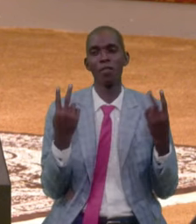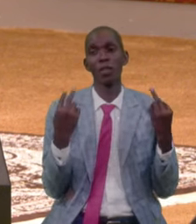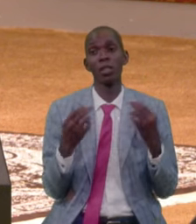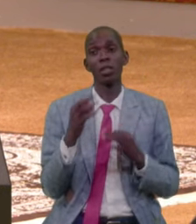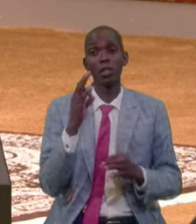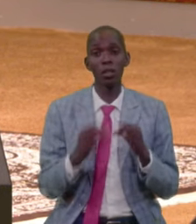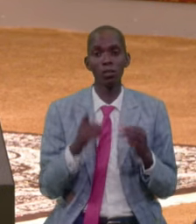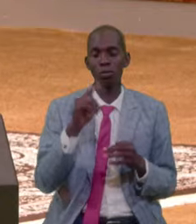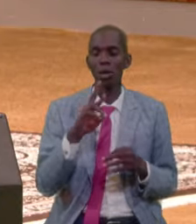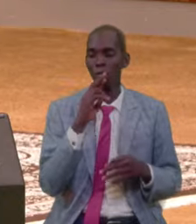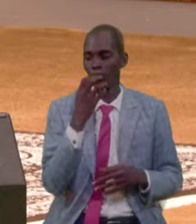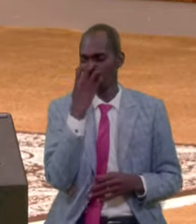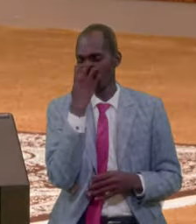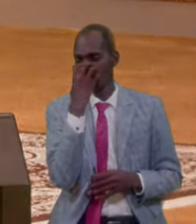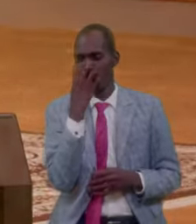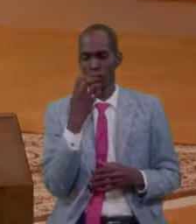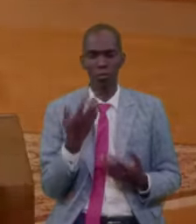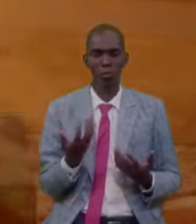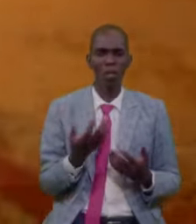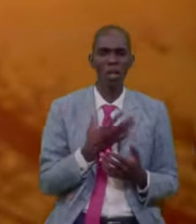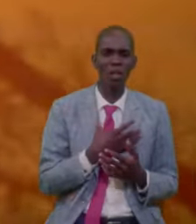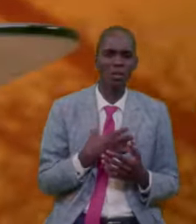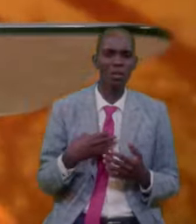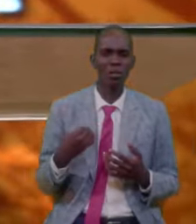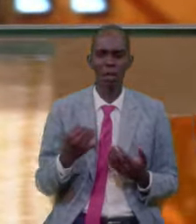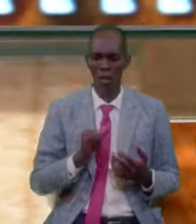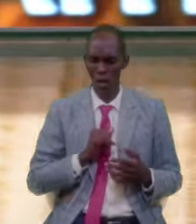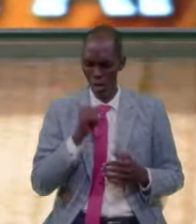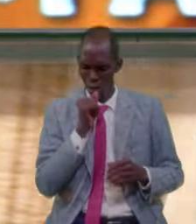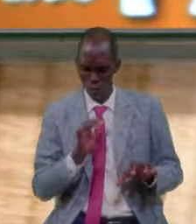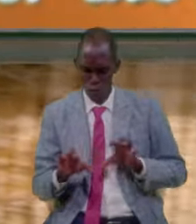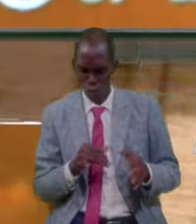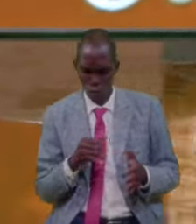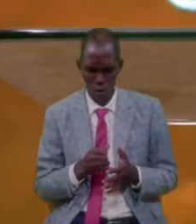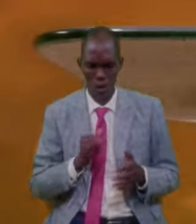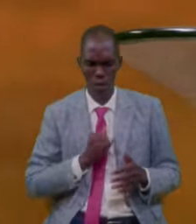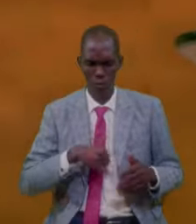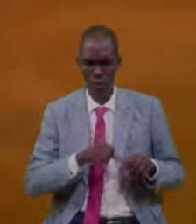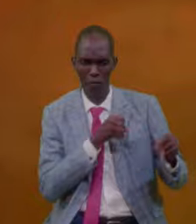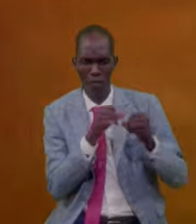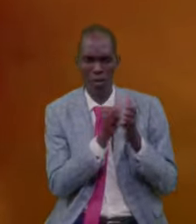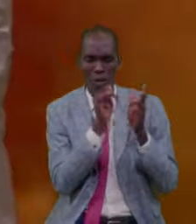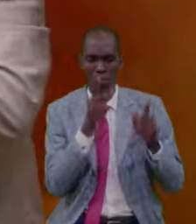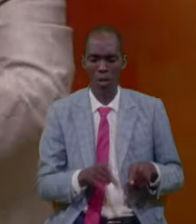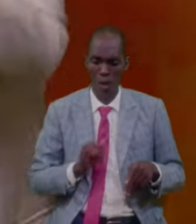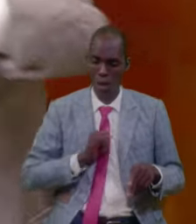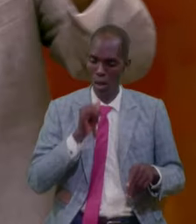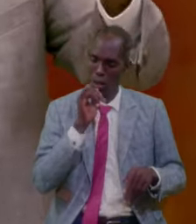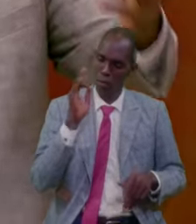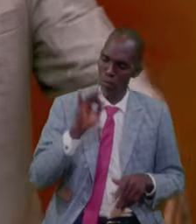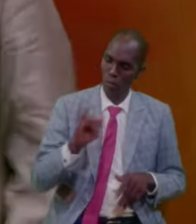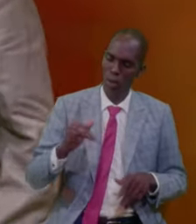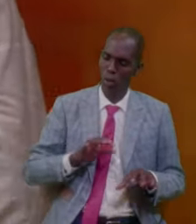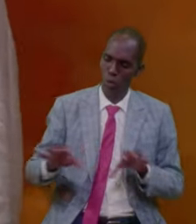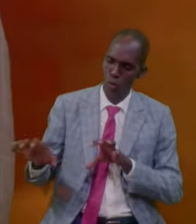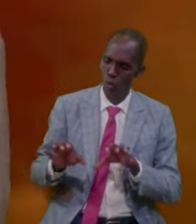are grumbling, I'm doing it, I'm grumbling, I'm doing it, I'm fighting that person, I'm doing it, I'm, you know, turning